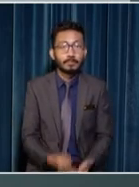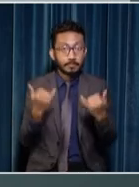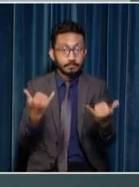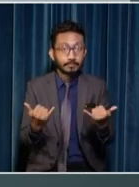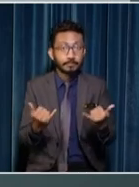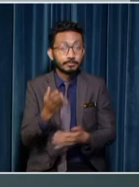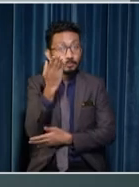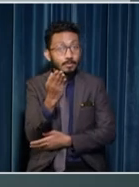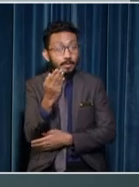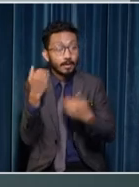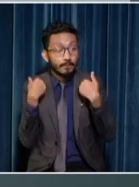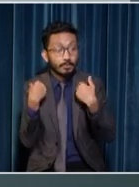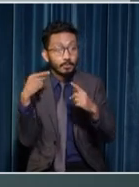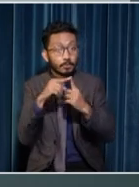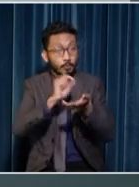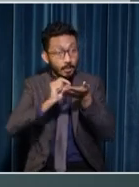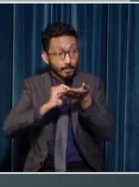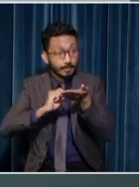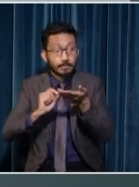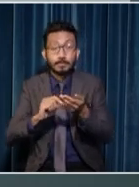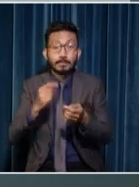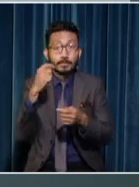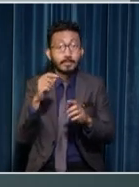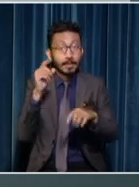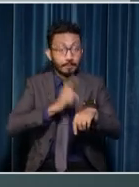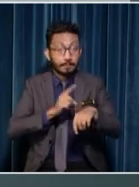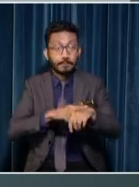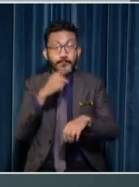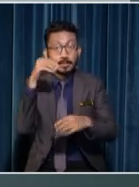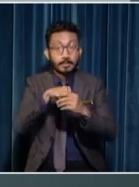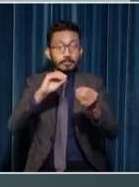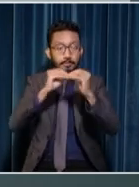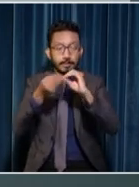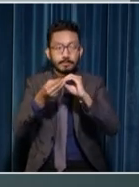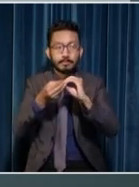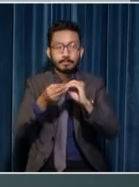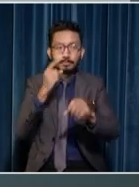Now, you have to write the time in numerals correctly.